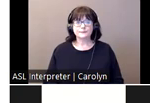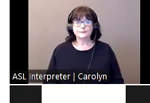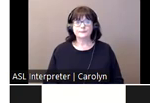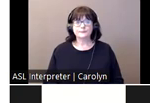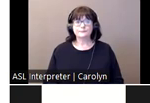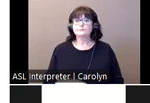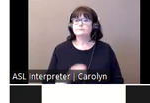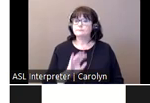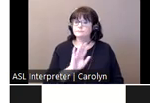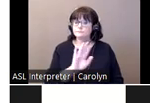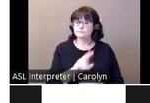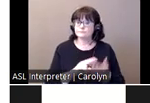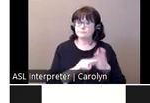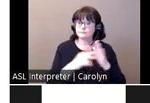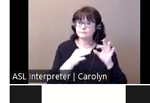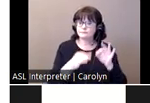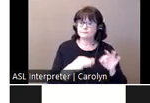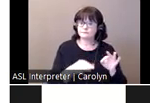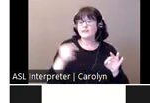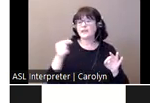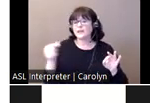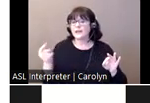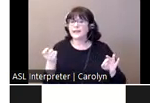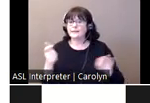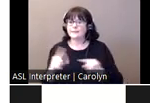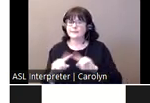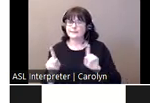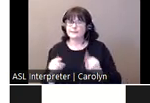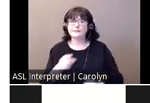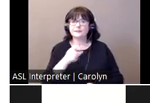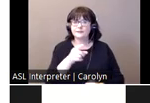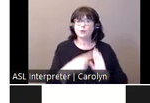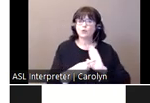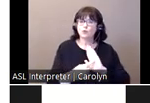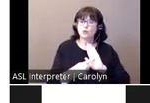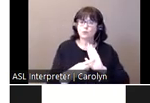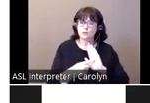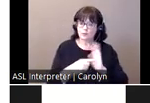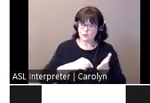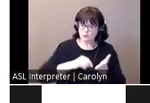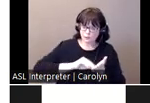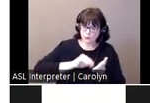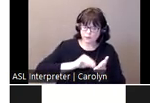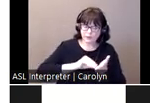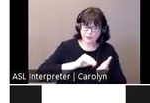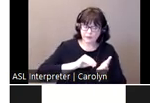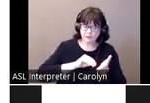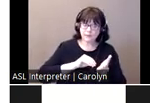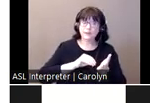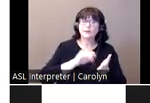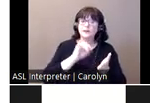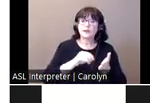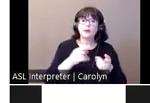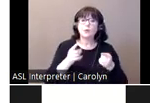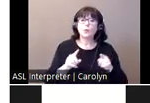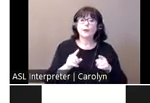Here's their definition, a little bit different from the government. So micro-credential is a representation of learning awarded for completion of a short program that